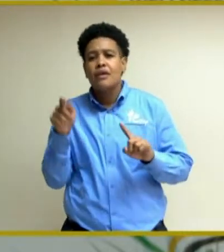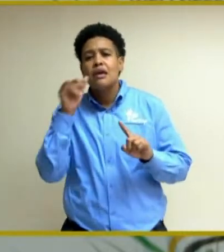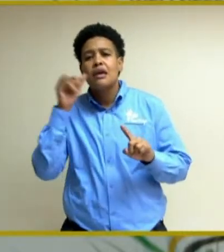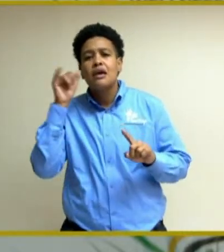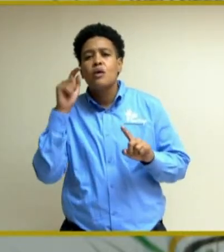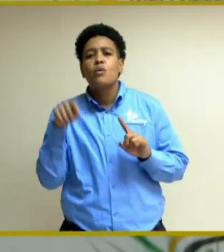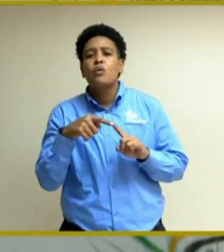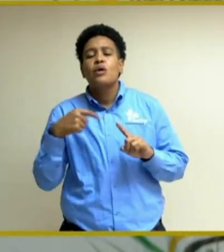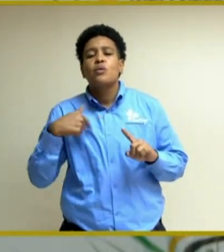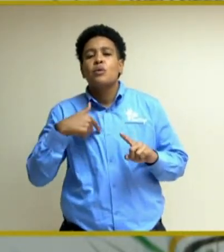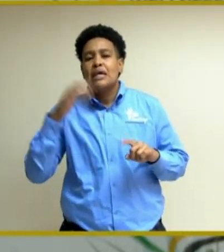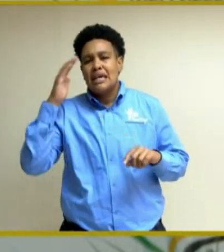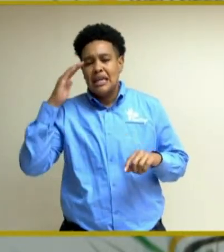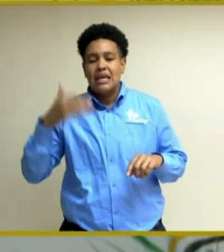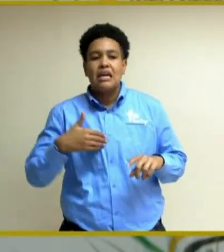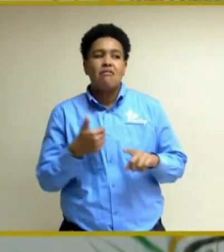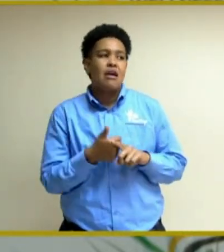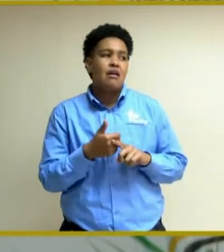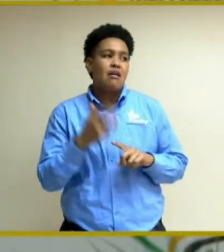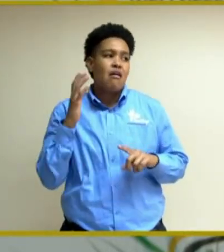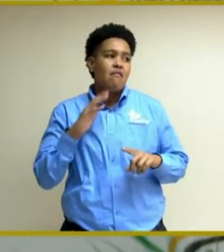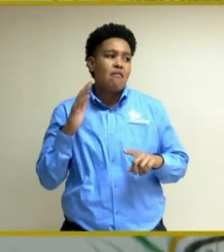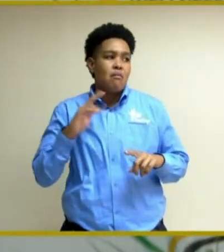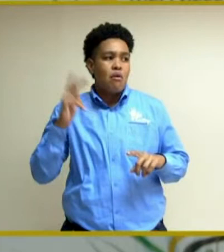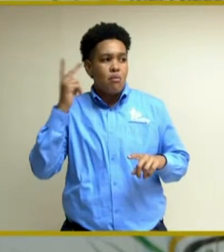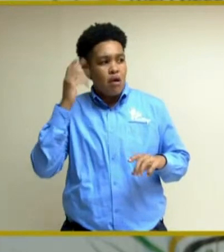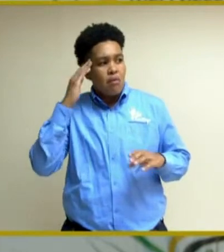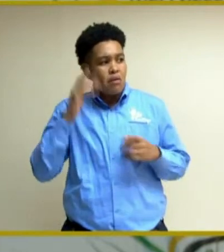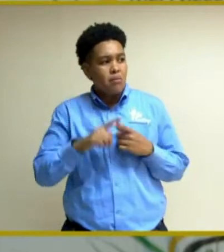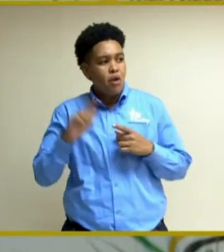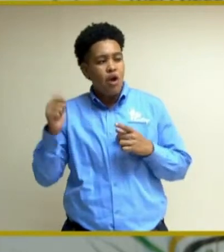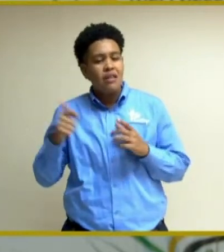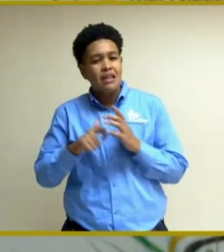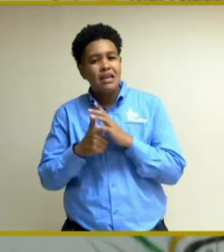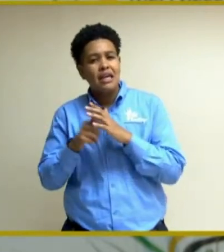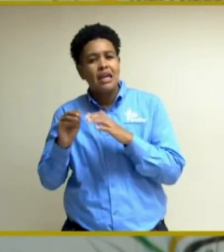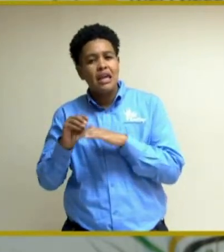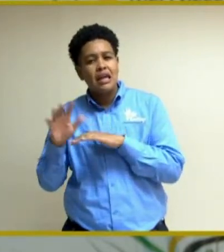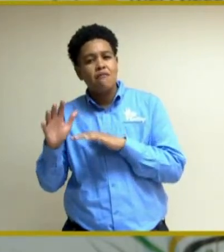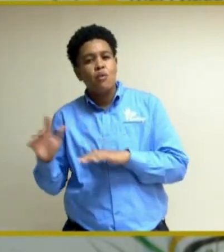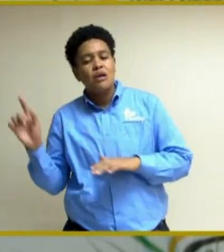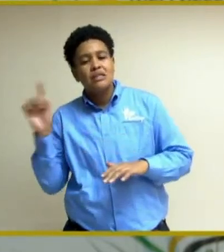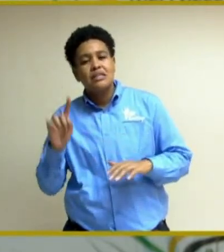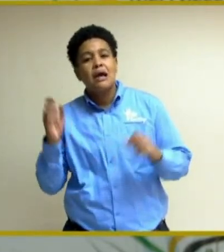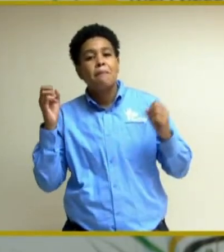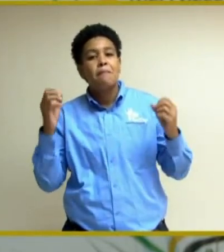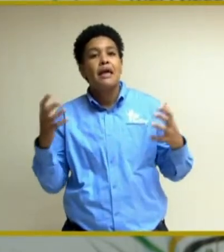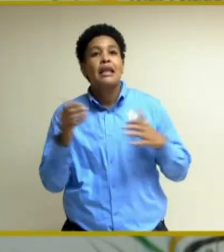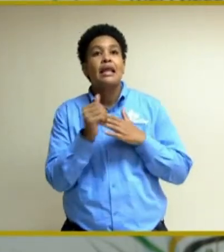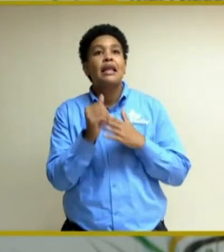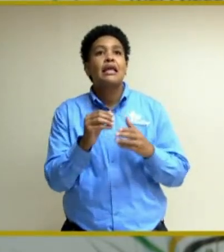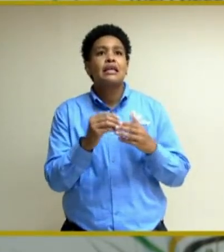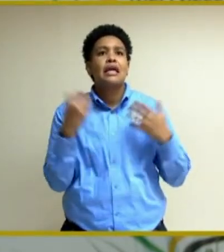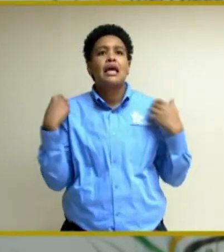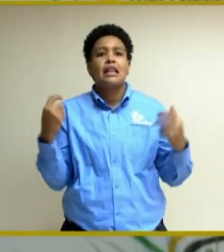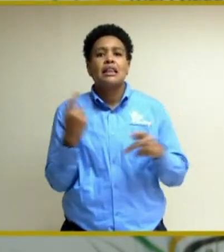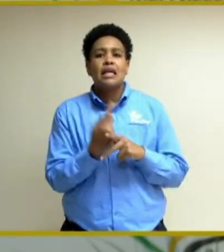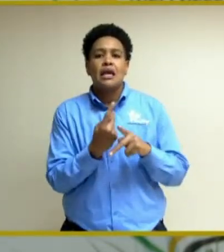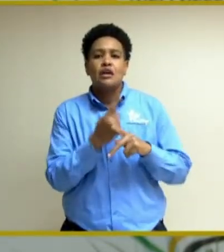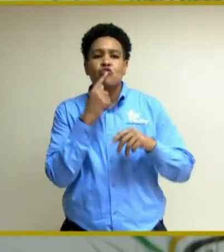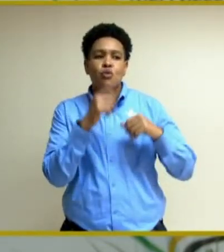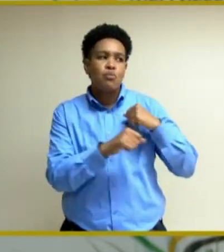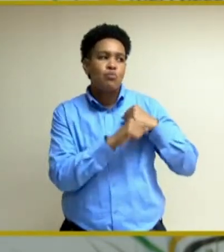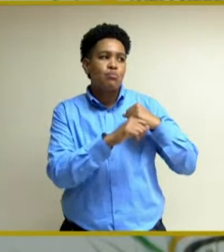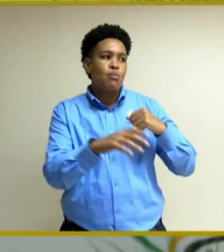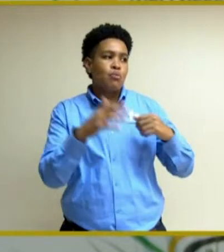we invited former prime ministers and other key influencers, many leaders in healthcare, to promote the